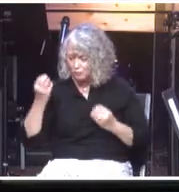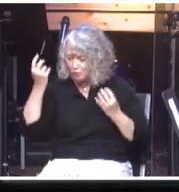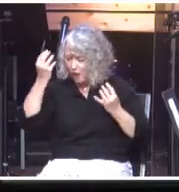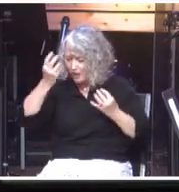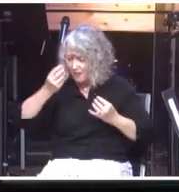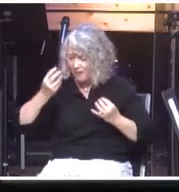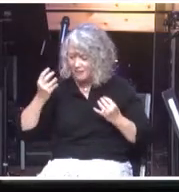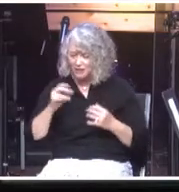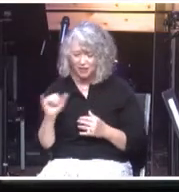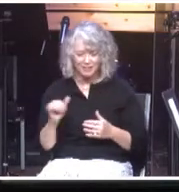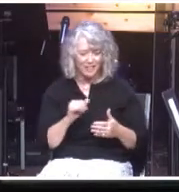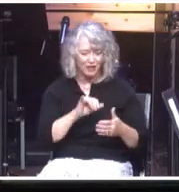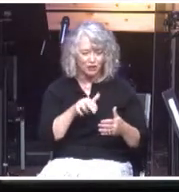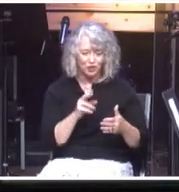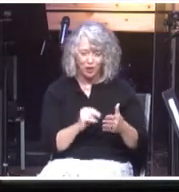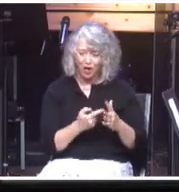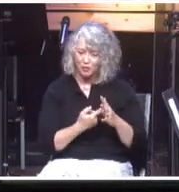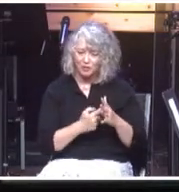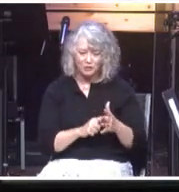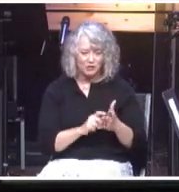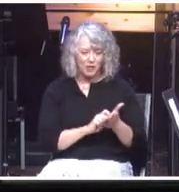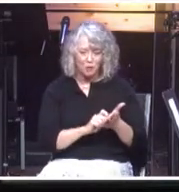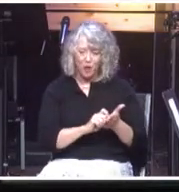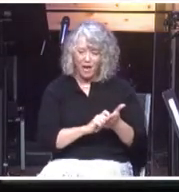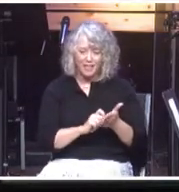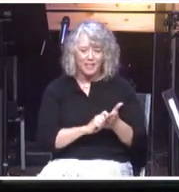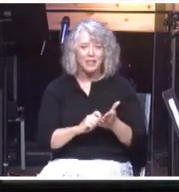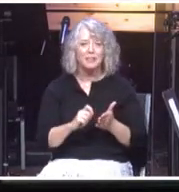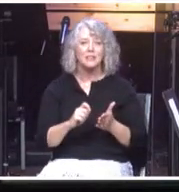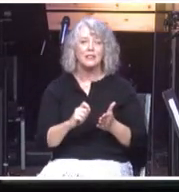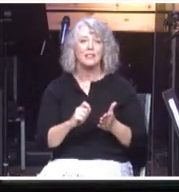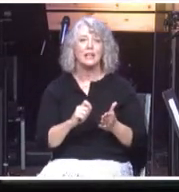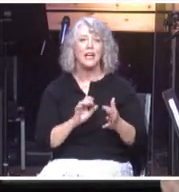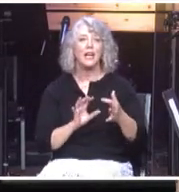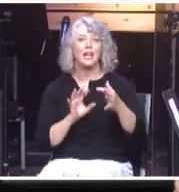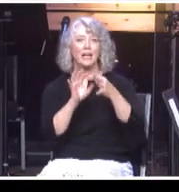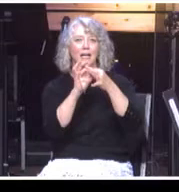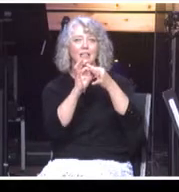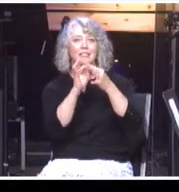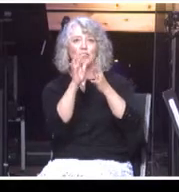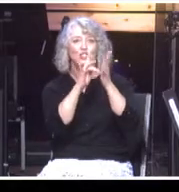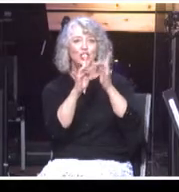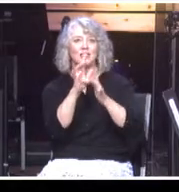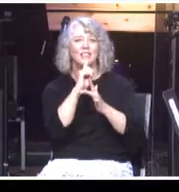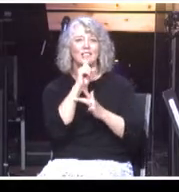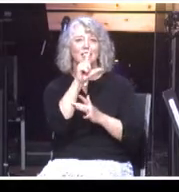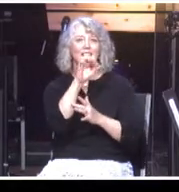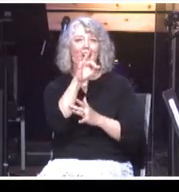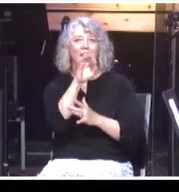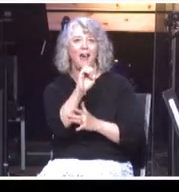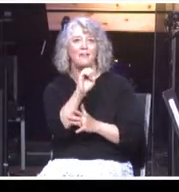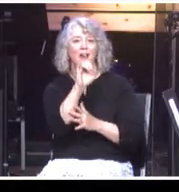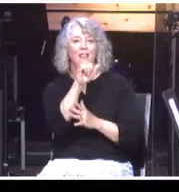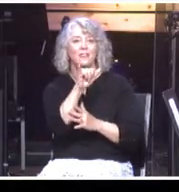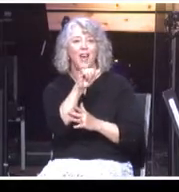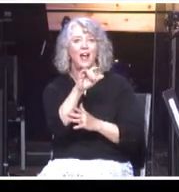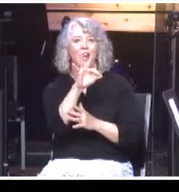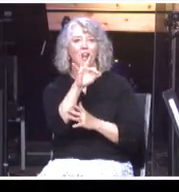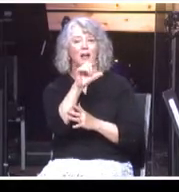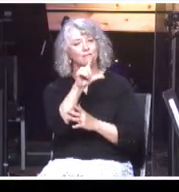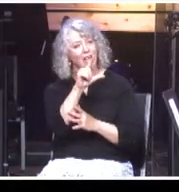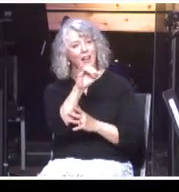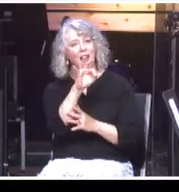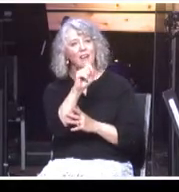in the beginning of his gospel, where he writes of Jesus, in him was life, and that life was the light of men.